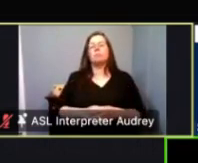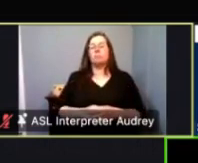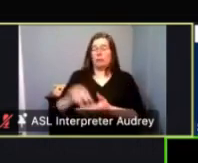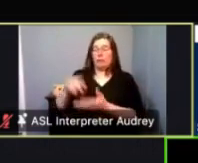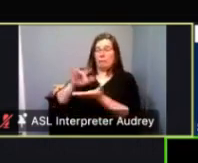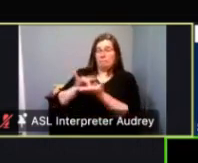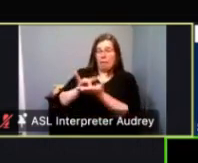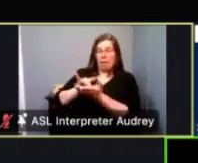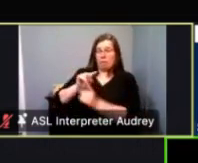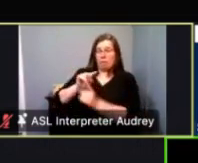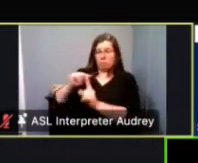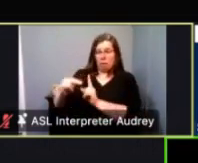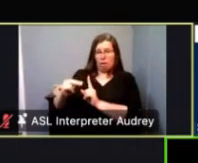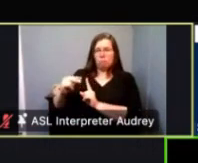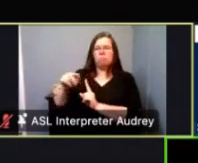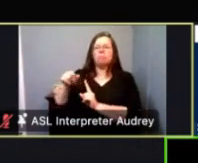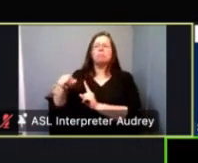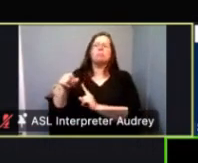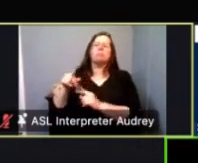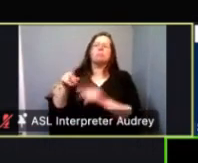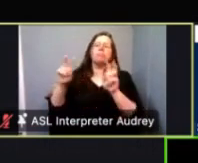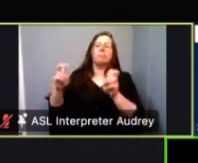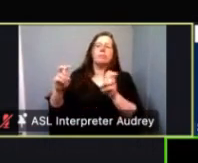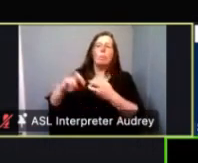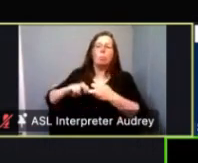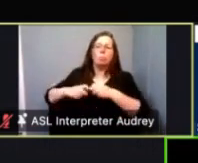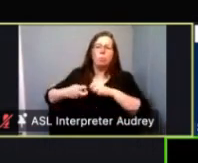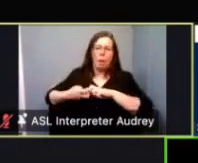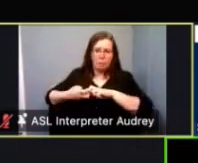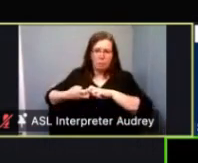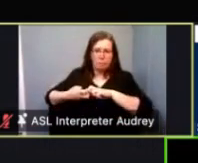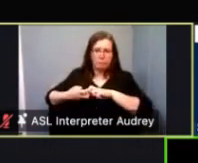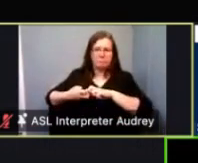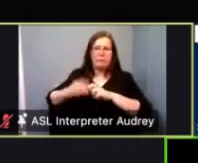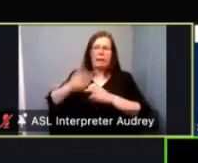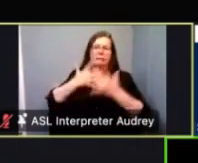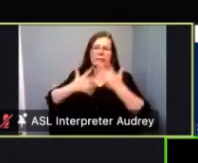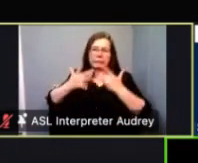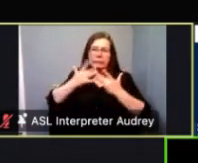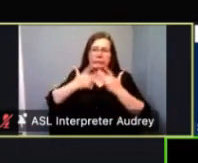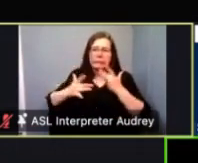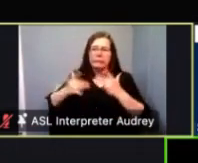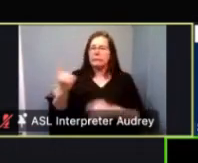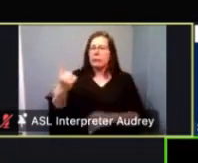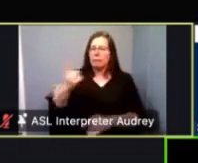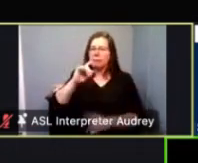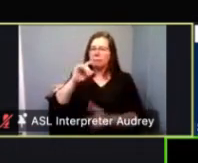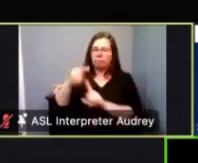medical model, disability is seen as a problem, a deficit, or something abnormal.